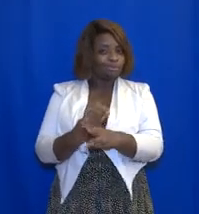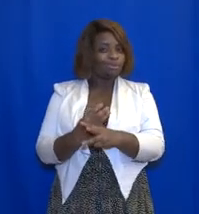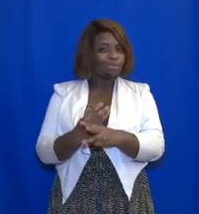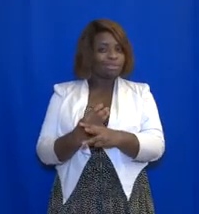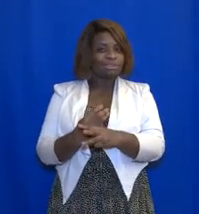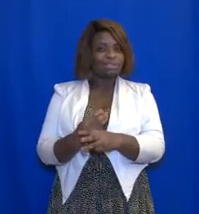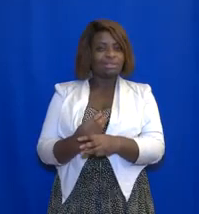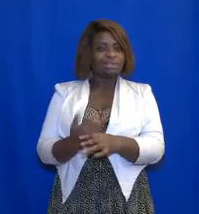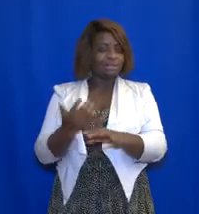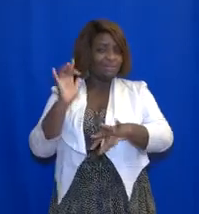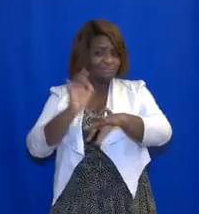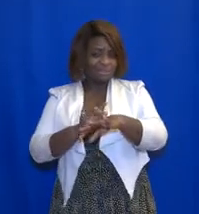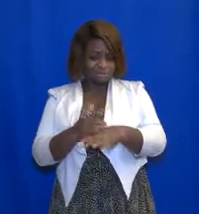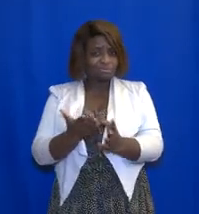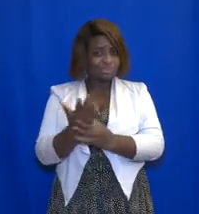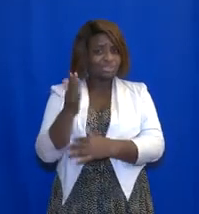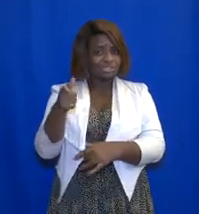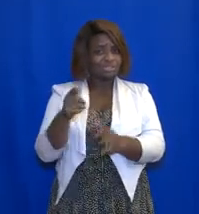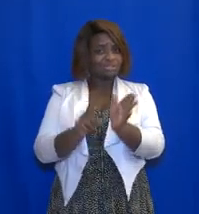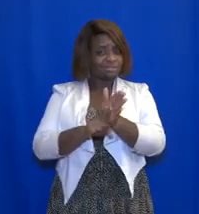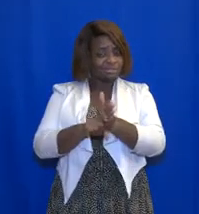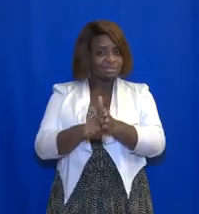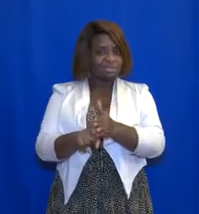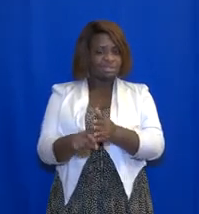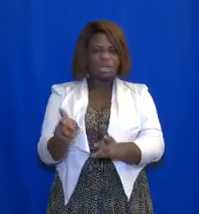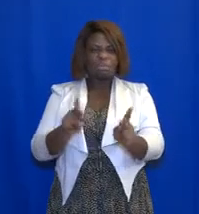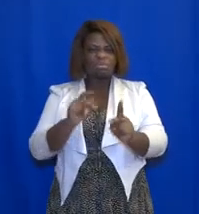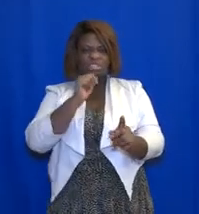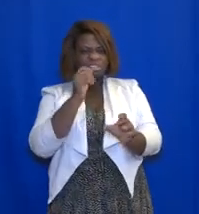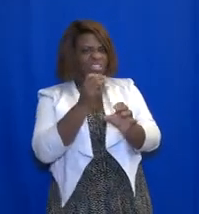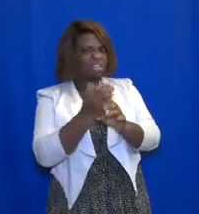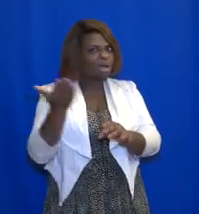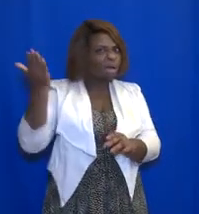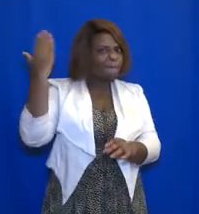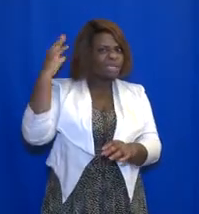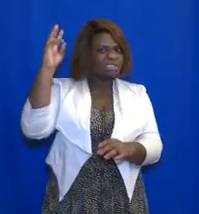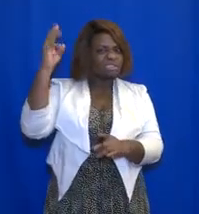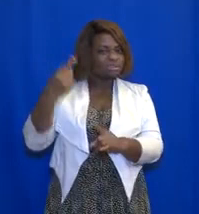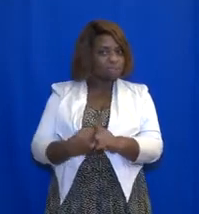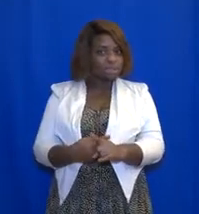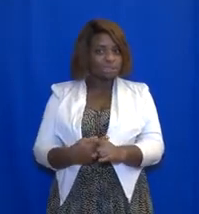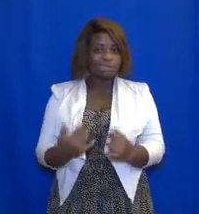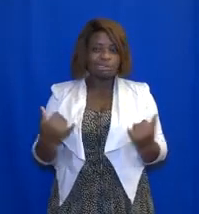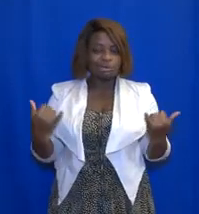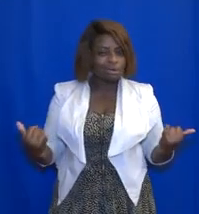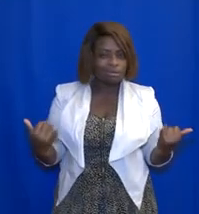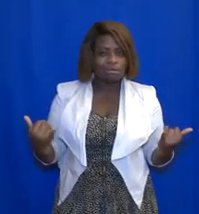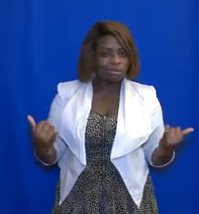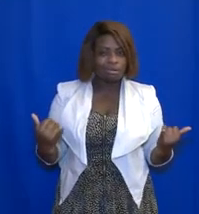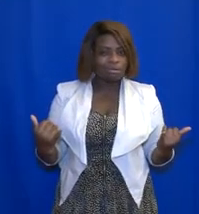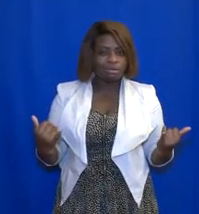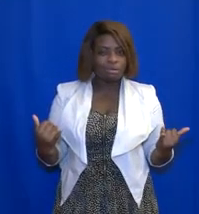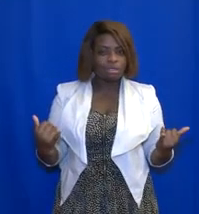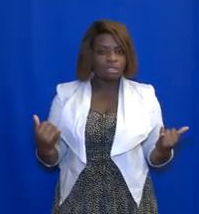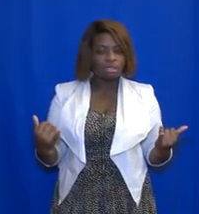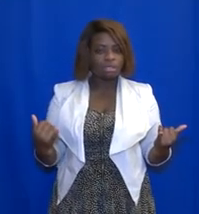the effects of this pandemic, and the things we took for granted some 6 months ago are now under question.